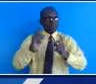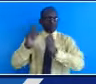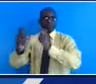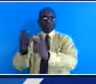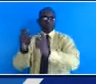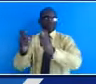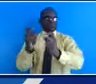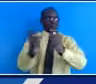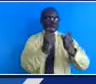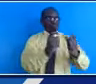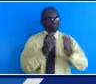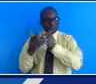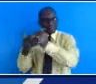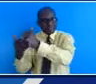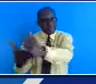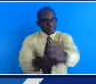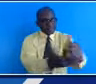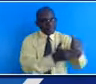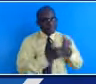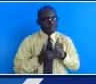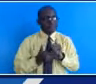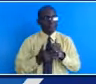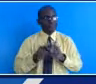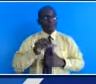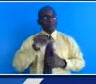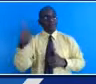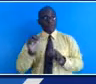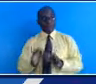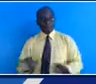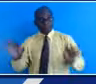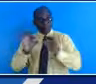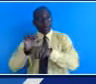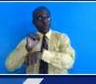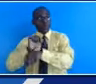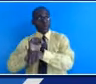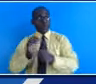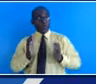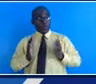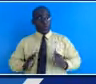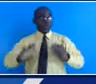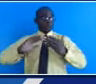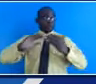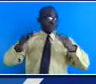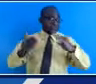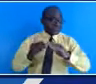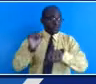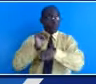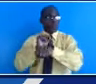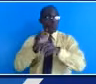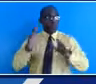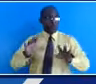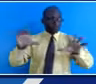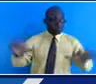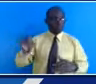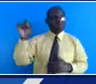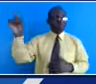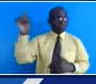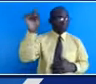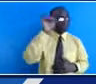other essential workers, such as at the Department of Public Works, Department of Sanitation, or people working at the supermarkets.